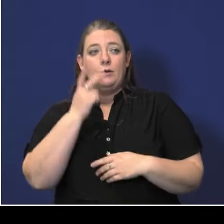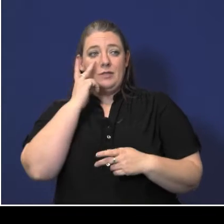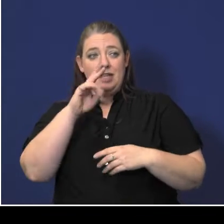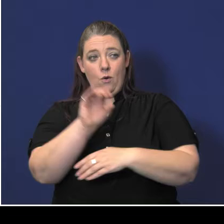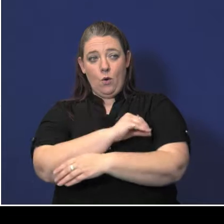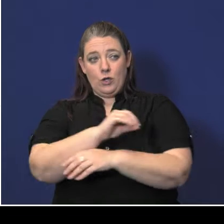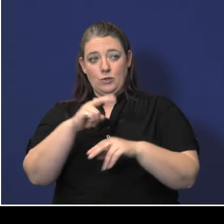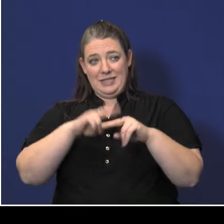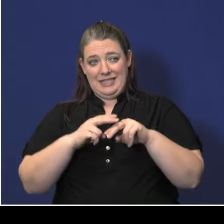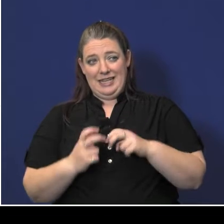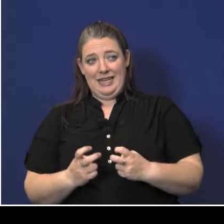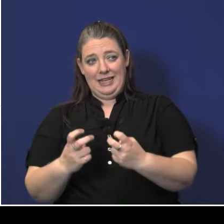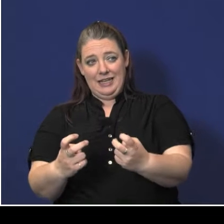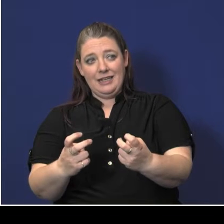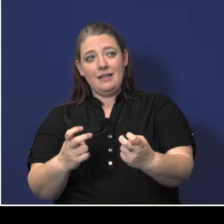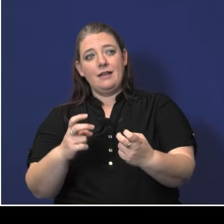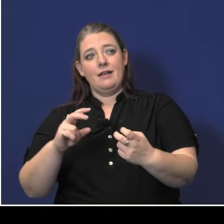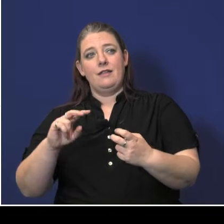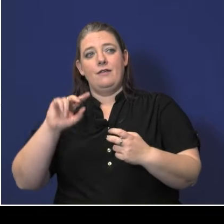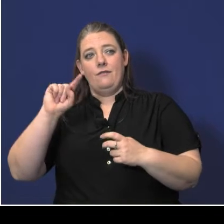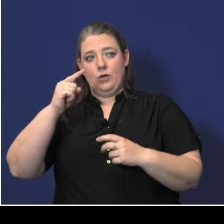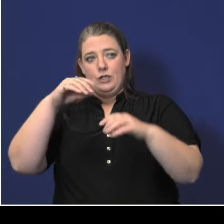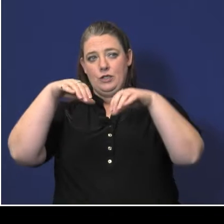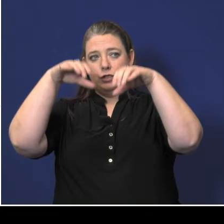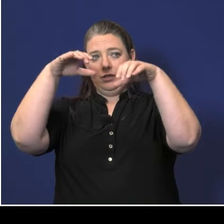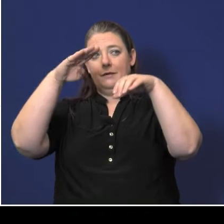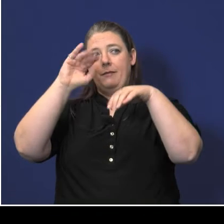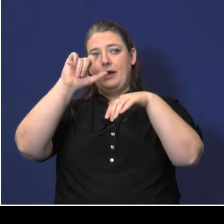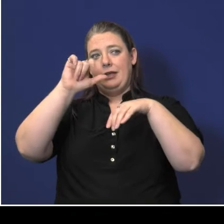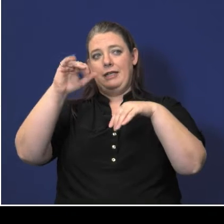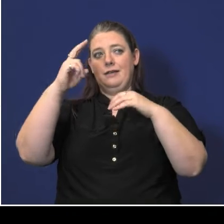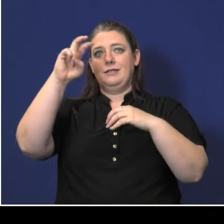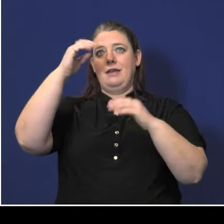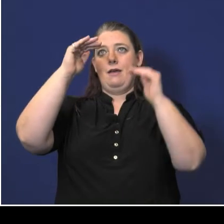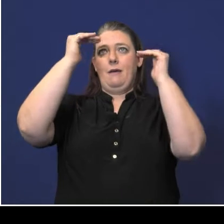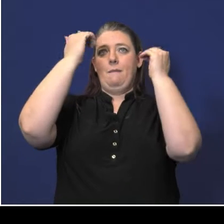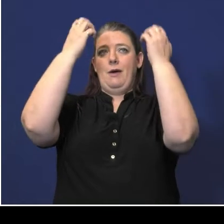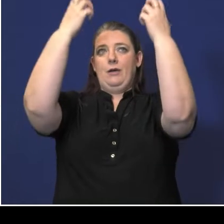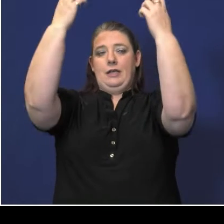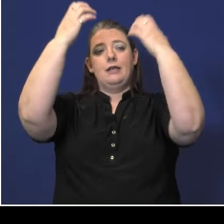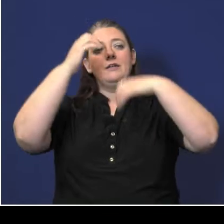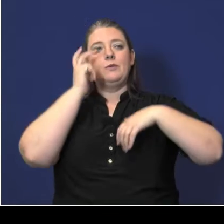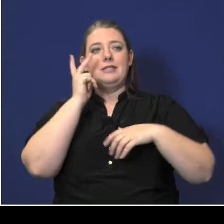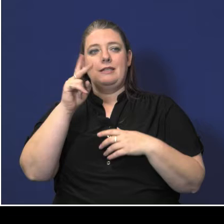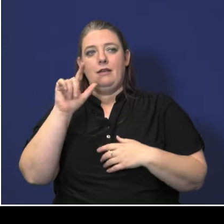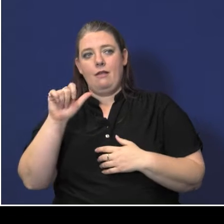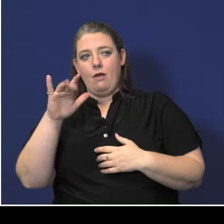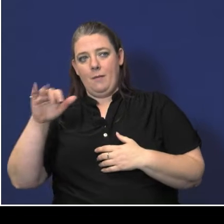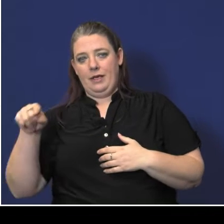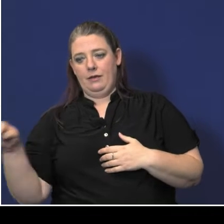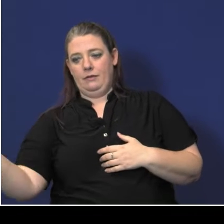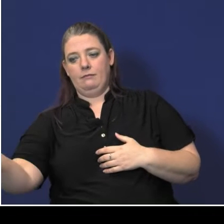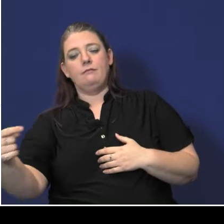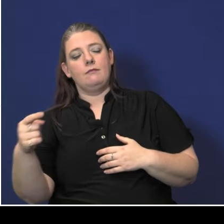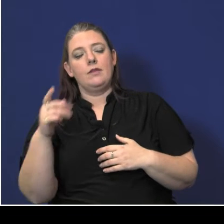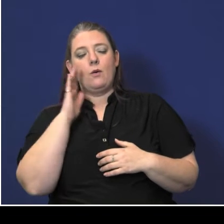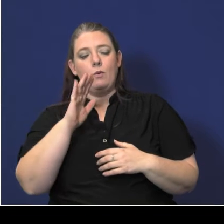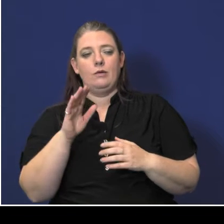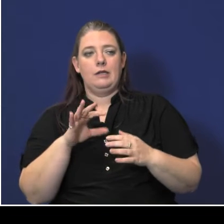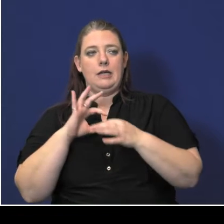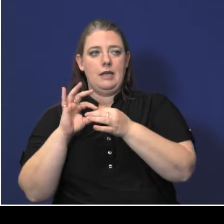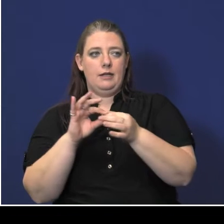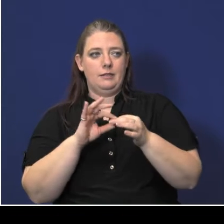first balcony, and then the second balcony, and then way at the right, you'll get to see again the lobby that will connect us all the way through.